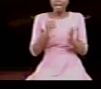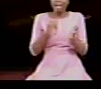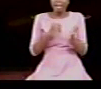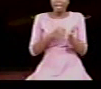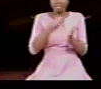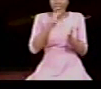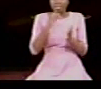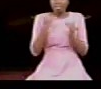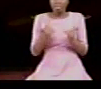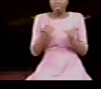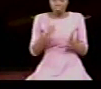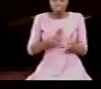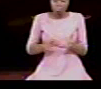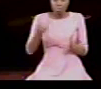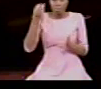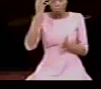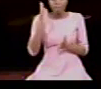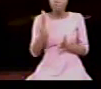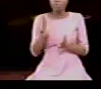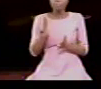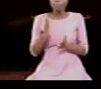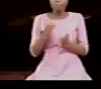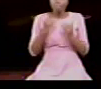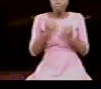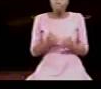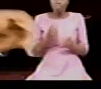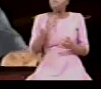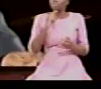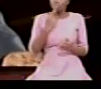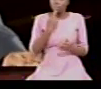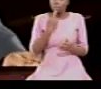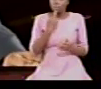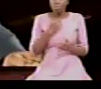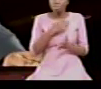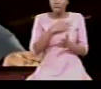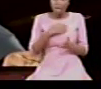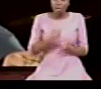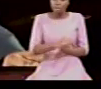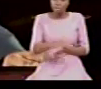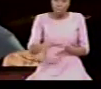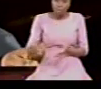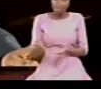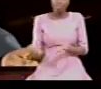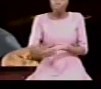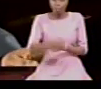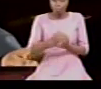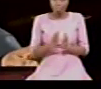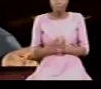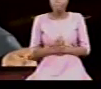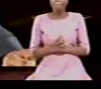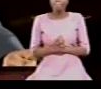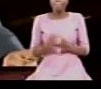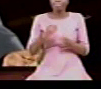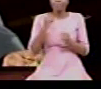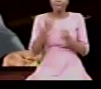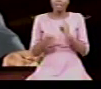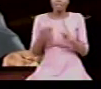It's now a child of God. He's sowing also, and they're reaping. The last point, if we have